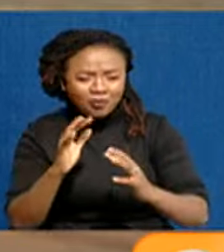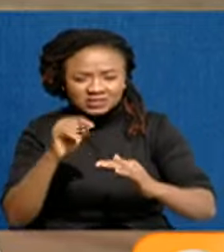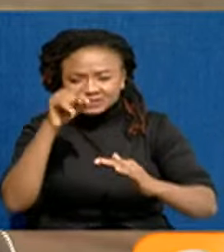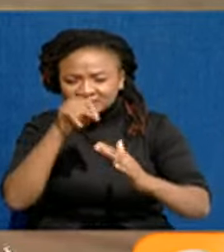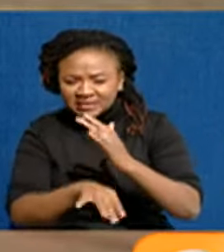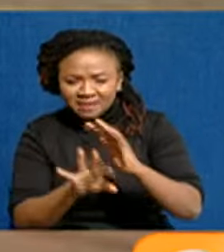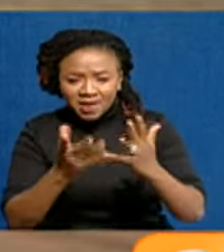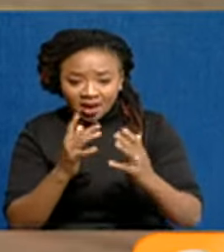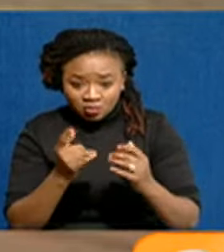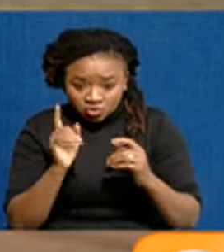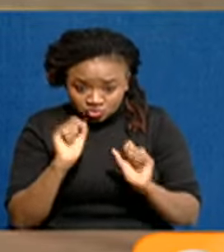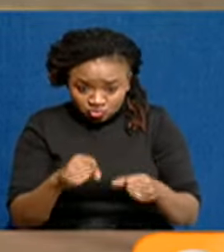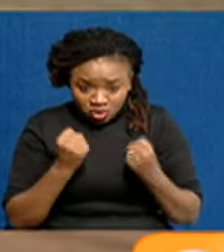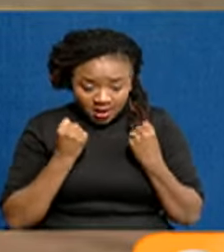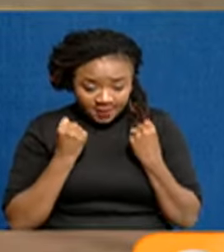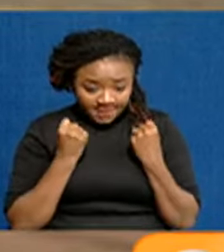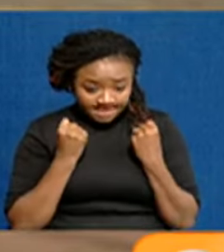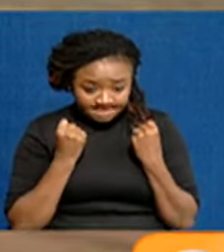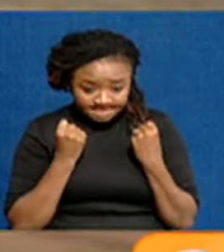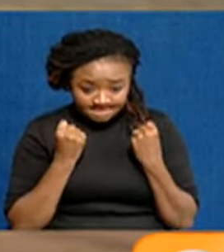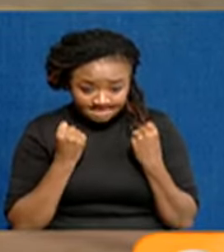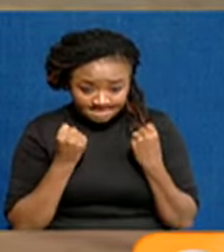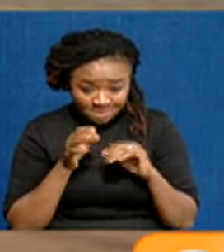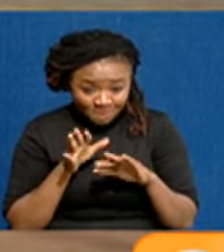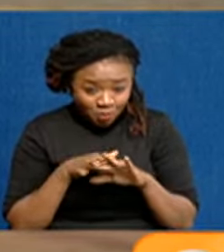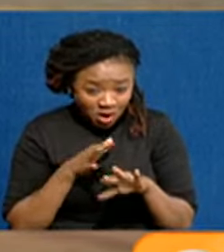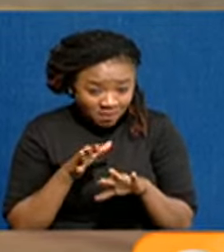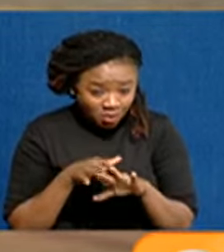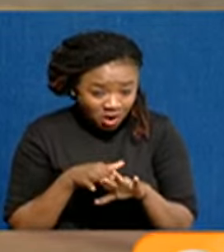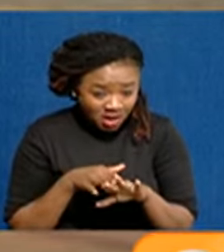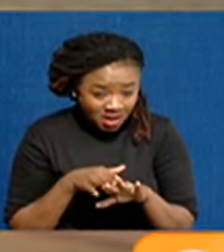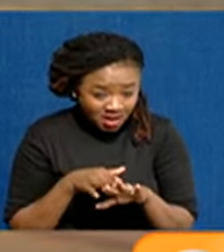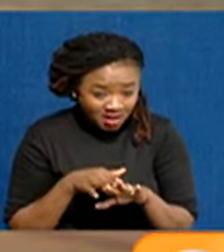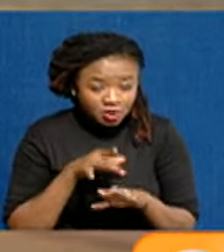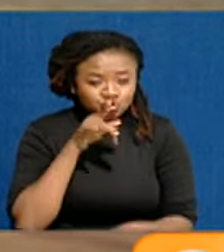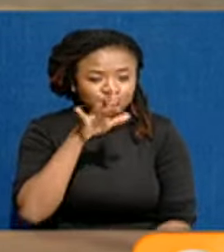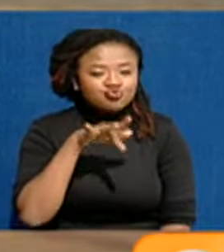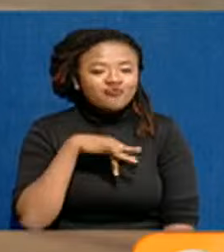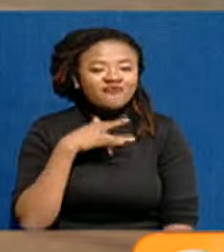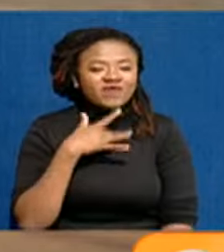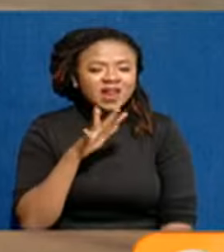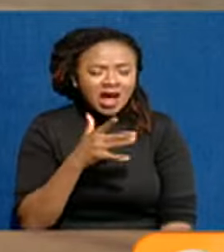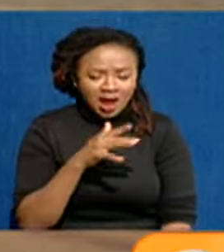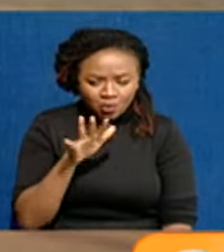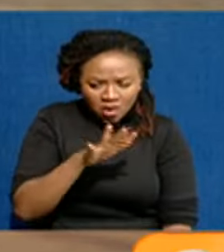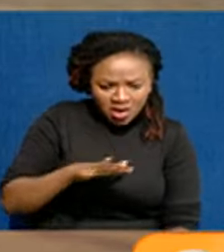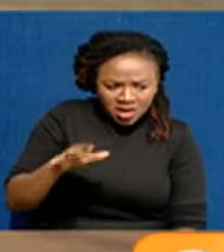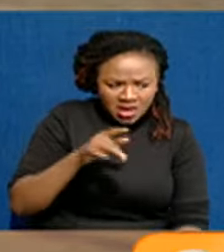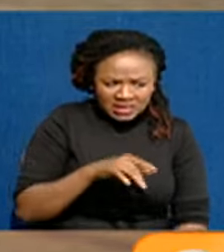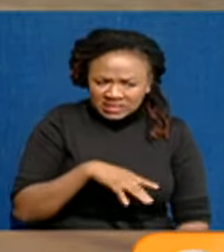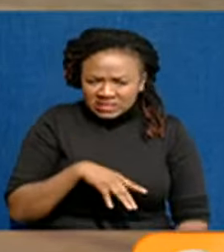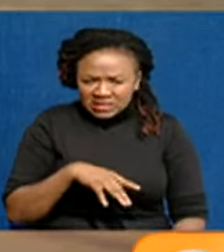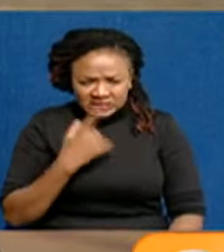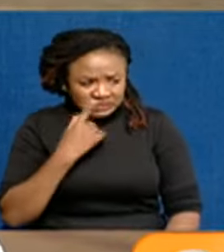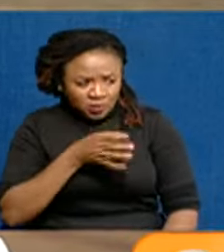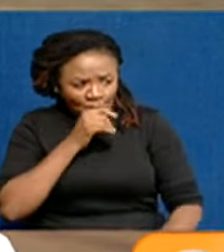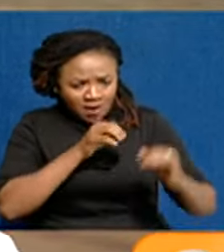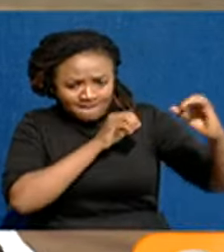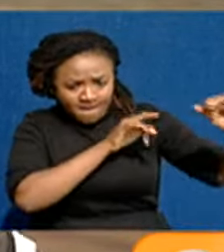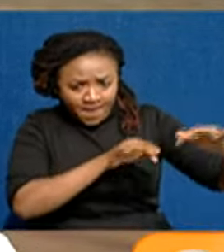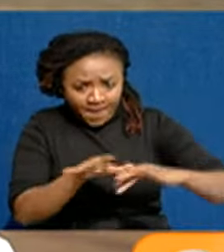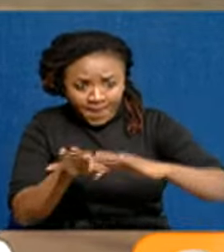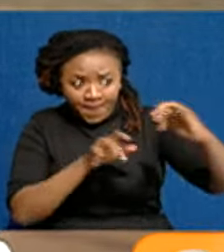pace that is safe? Mm. The all aspect here is safe. Okay. Are you feeling safe in the environment you're in? It's okay. A judgment call. All right. So if you're driving